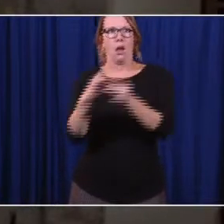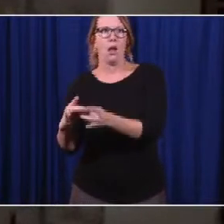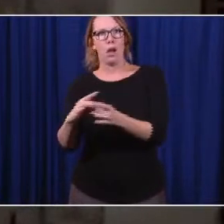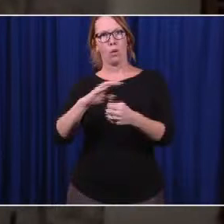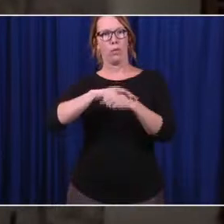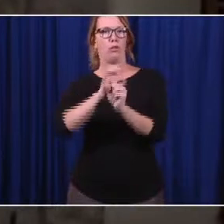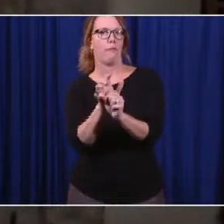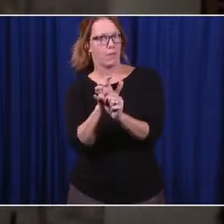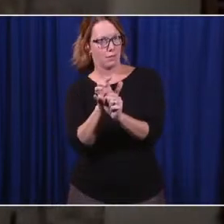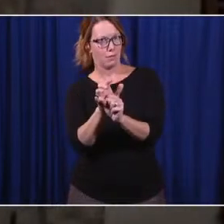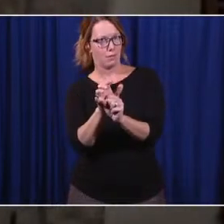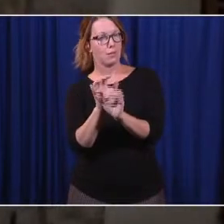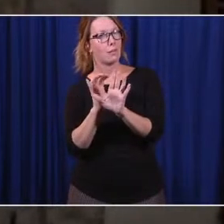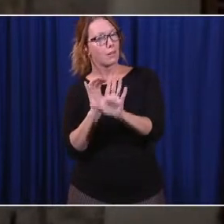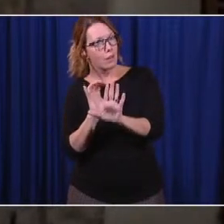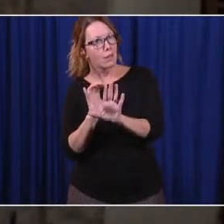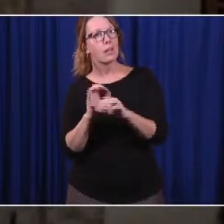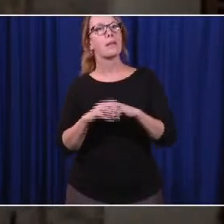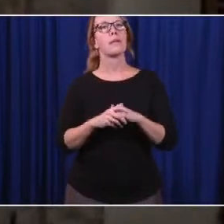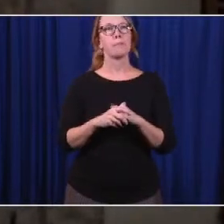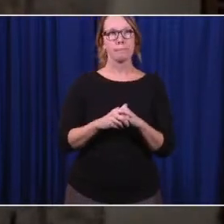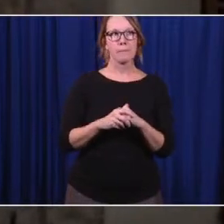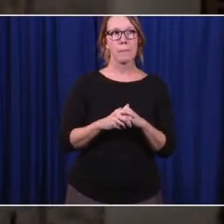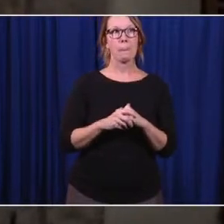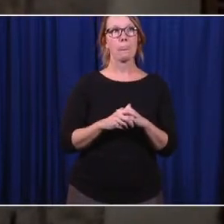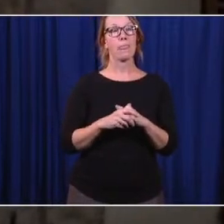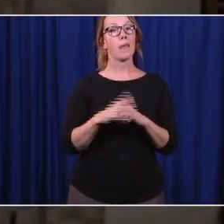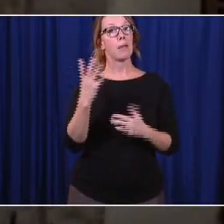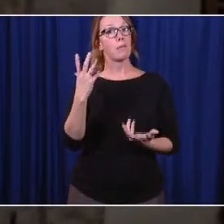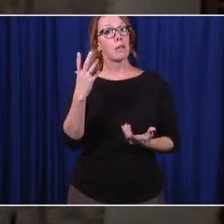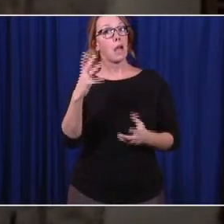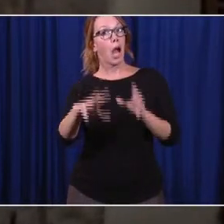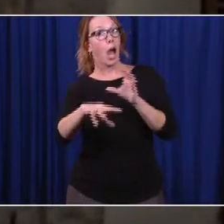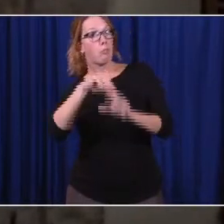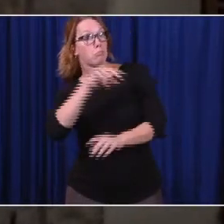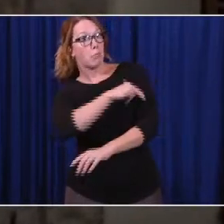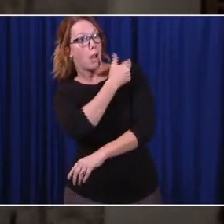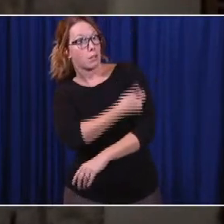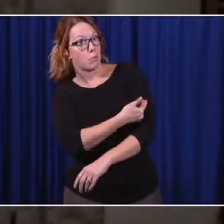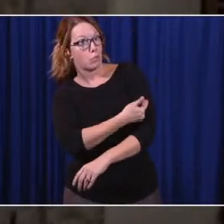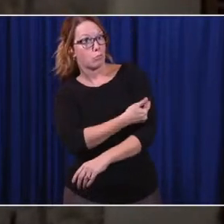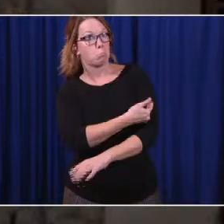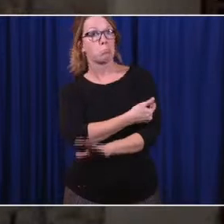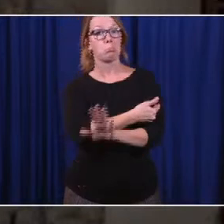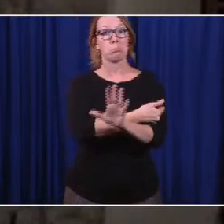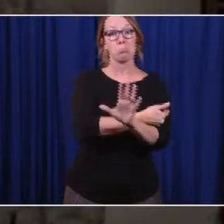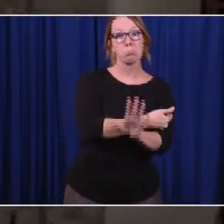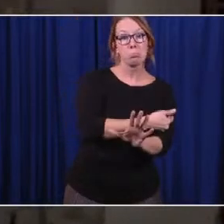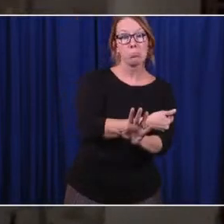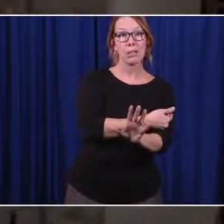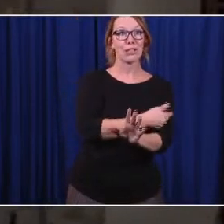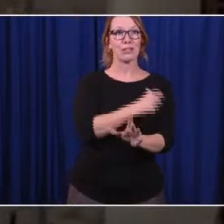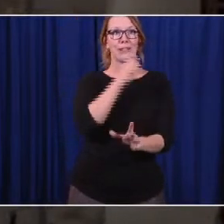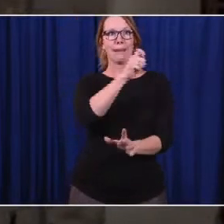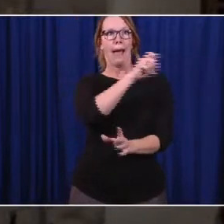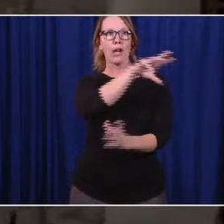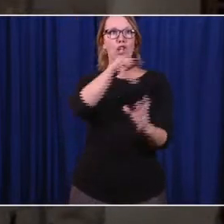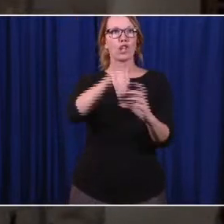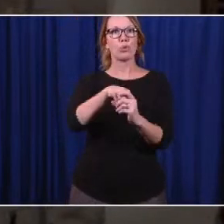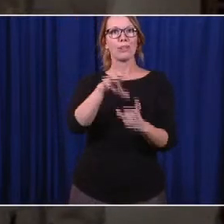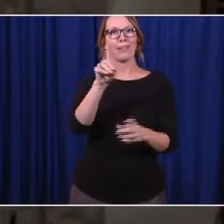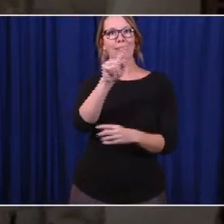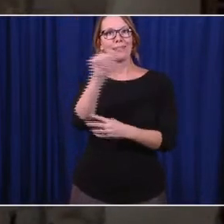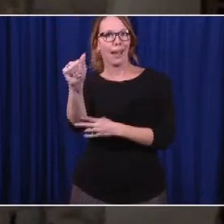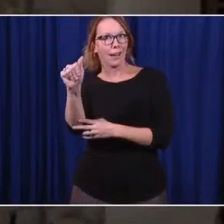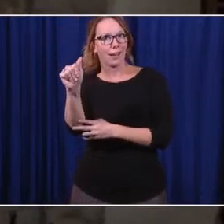COVID and who get out of the hospital. They no longer are part of the data. They were a